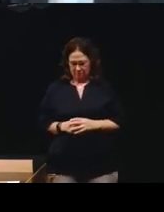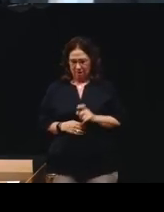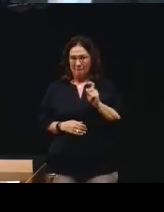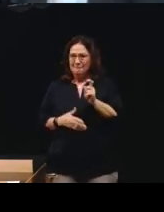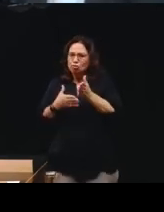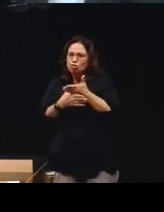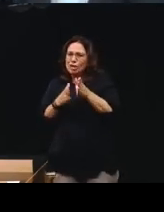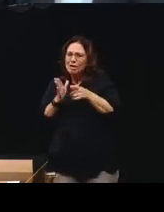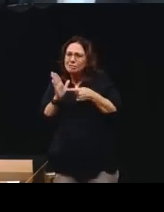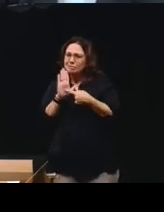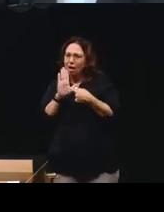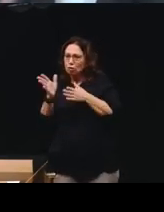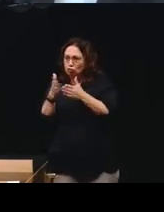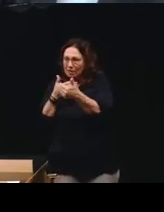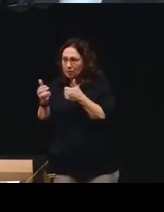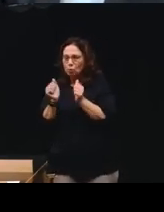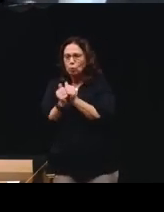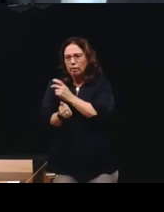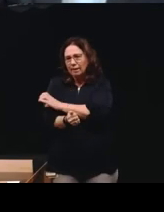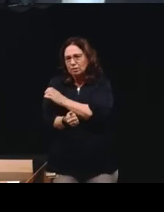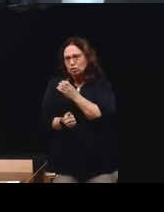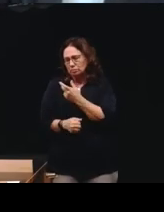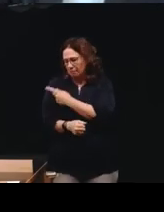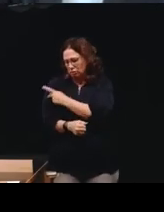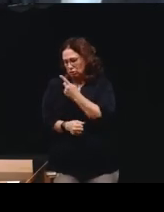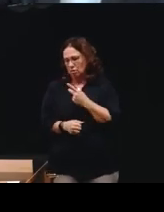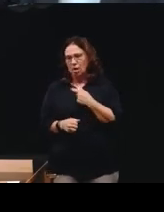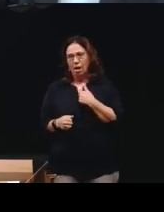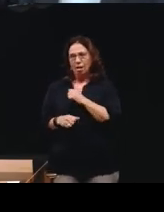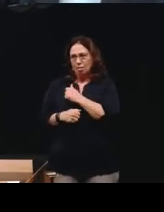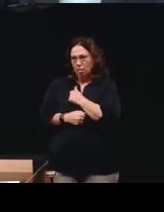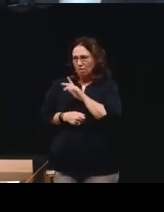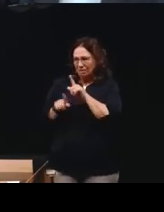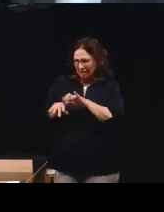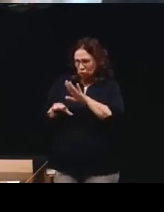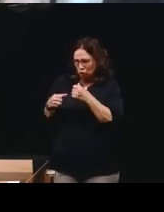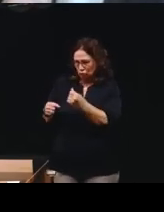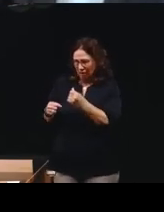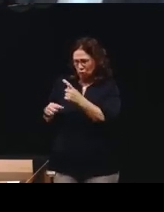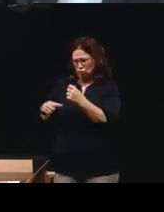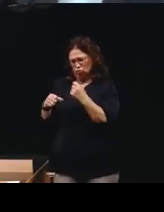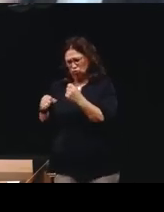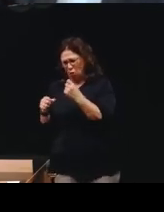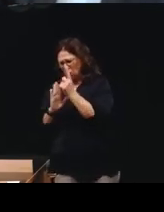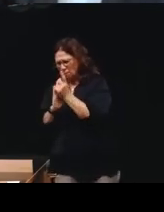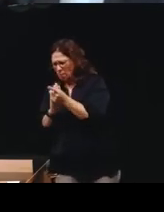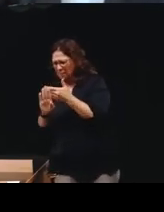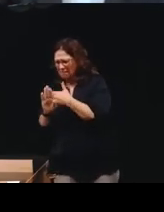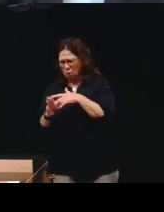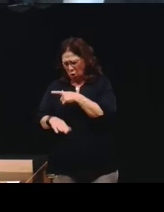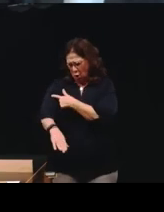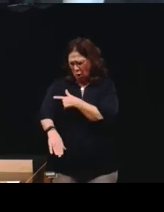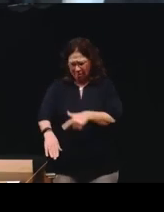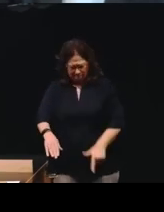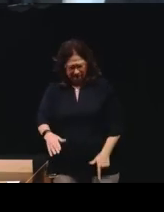the signs with patients. Gosh, I noticed that when I'm testing your strength, you're strong for a moment before your arm or leg seems to